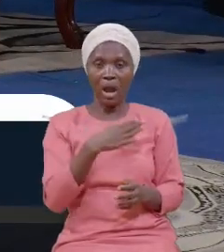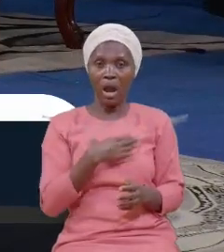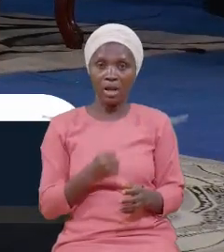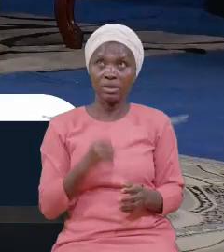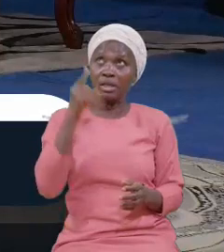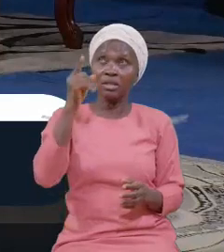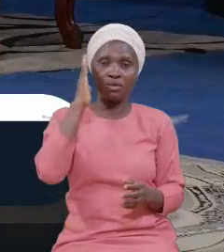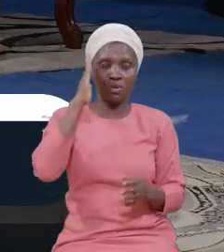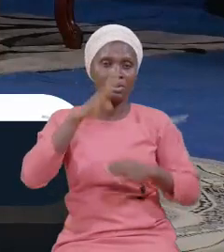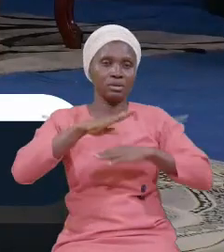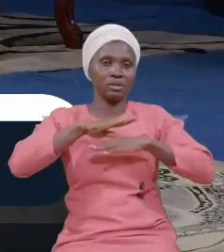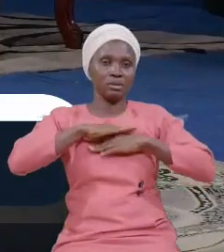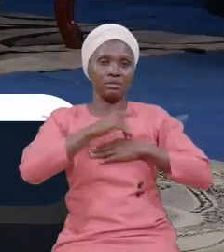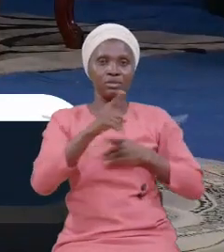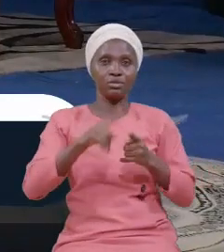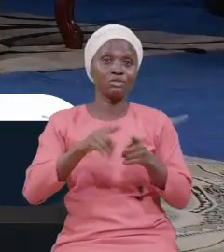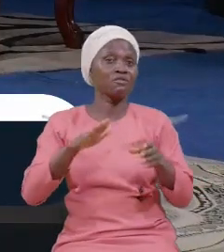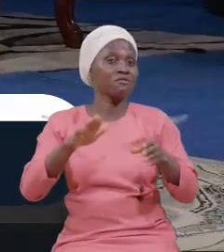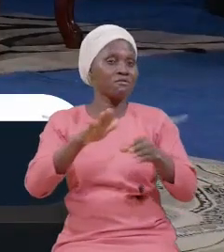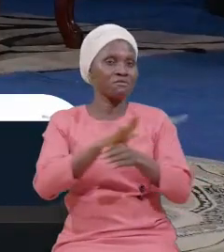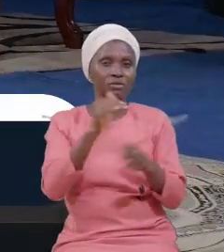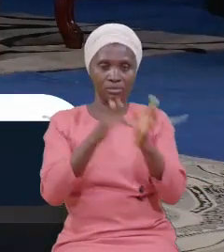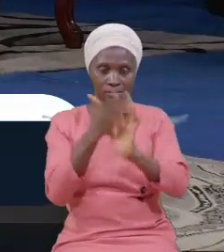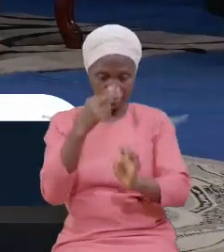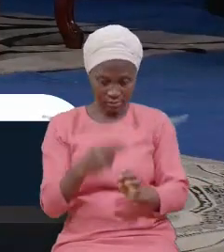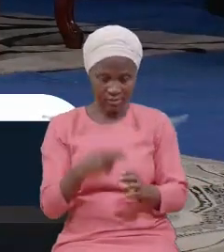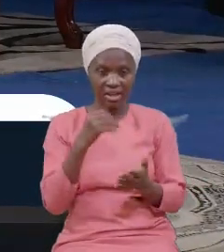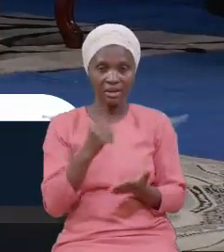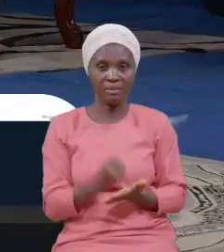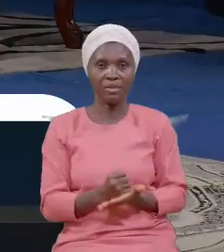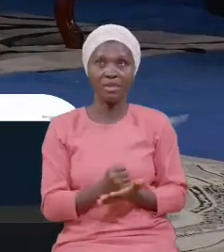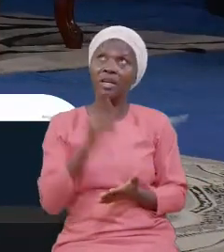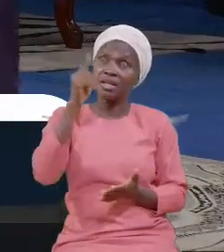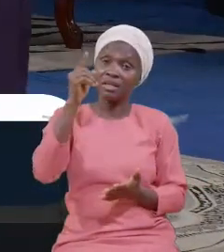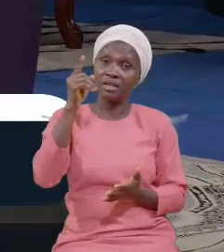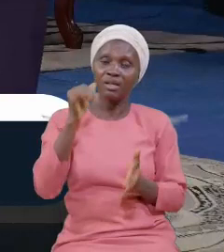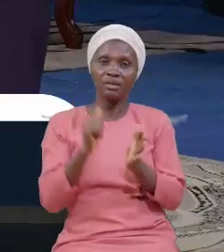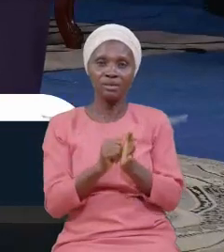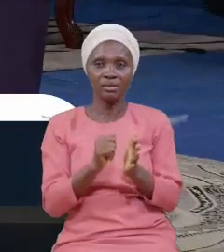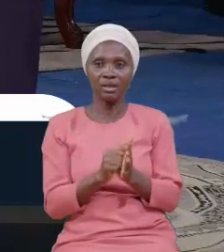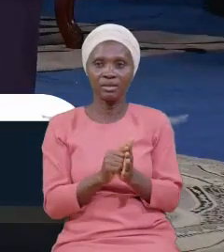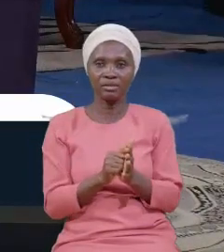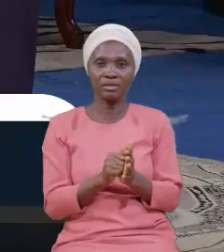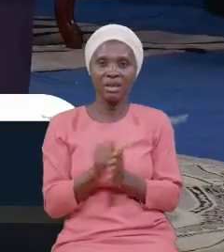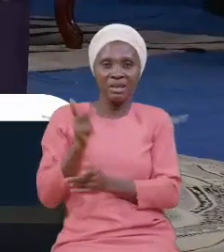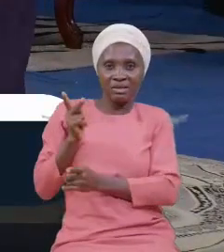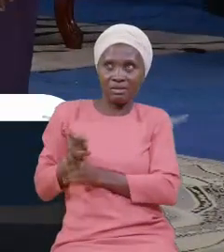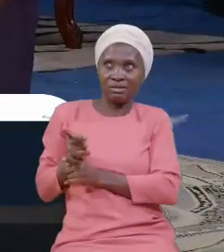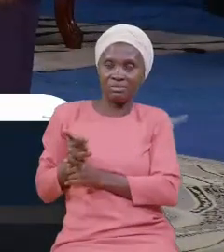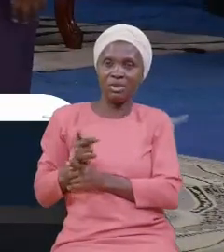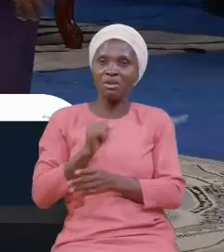you to the fullest in Jesus' name. He that spared not his own son,